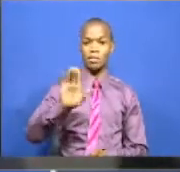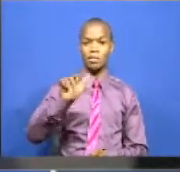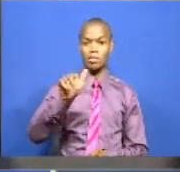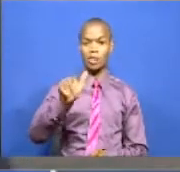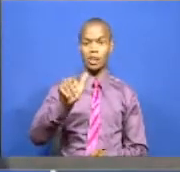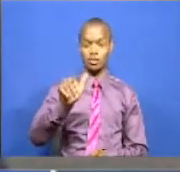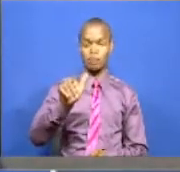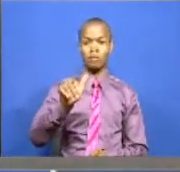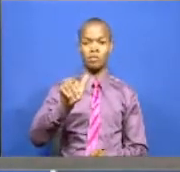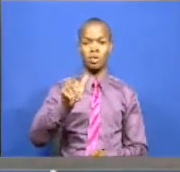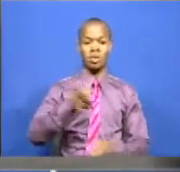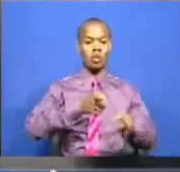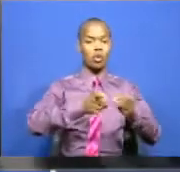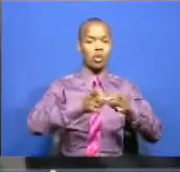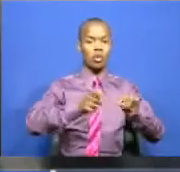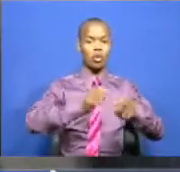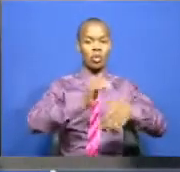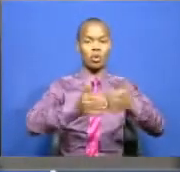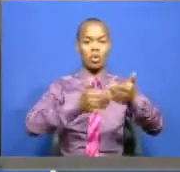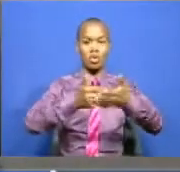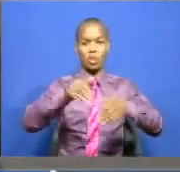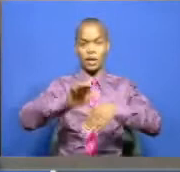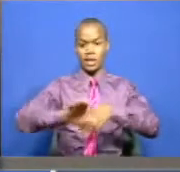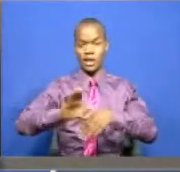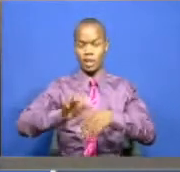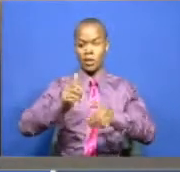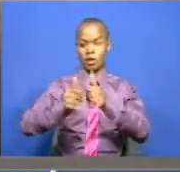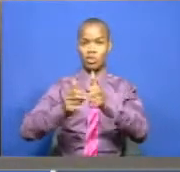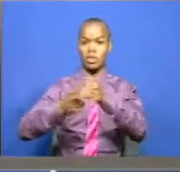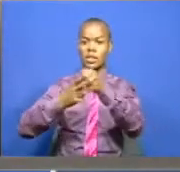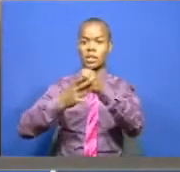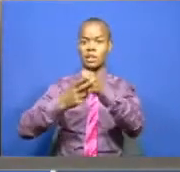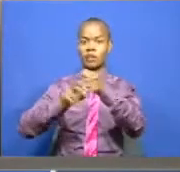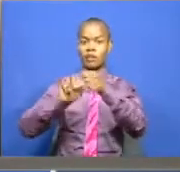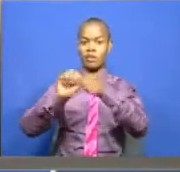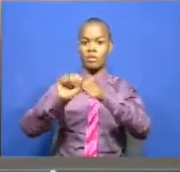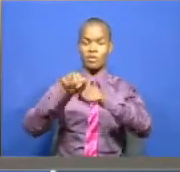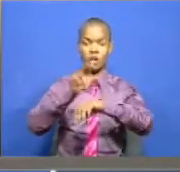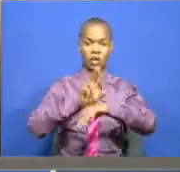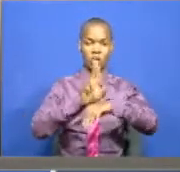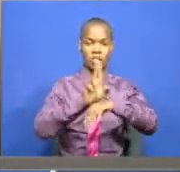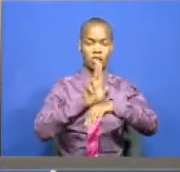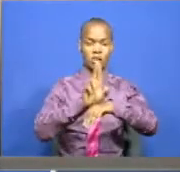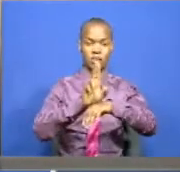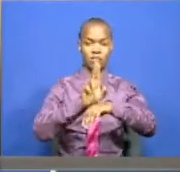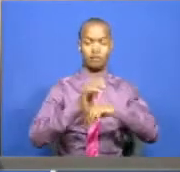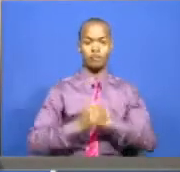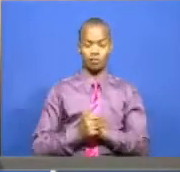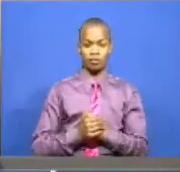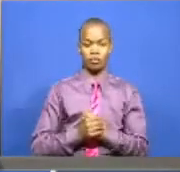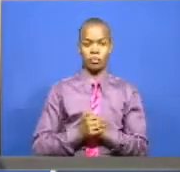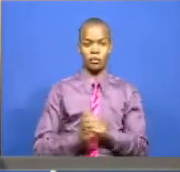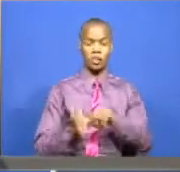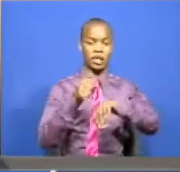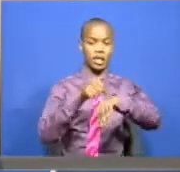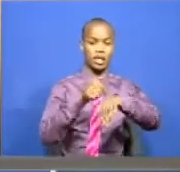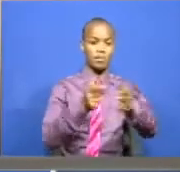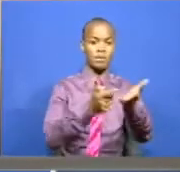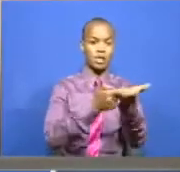all farms, which is around 75 farms. They are using one CBA. When